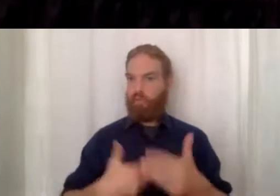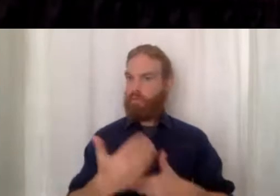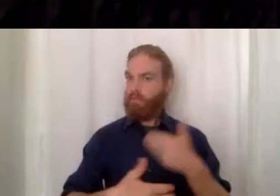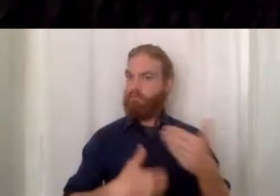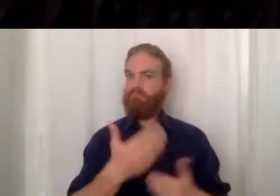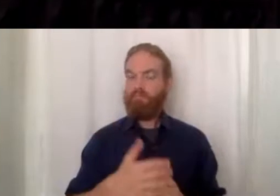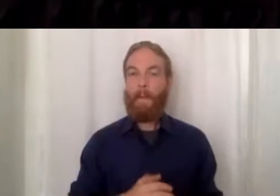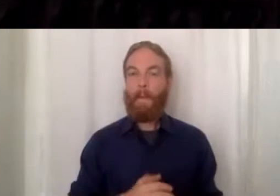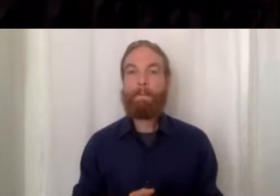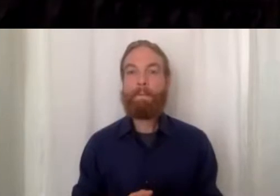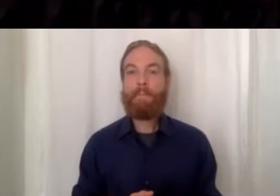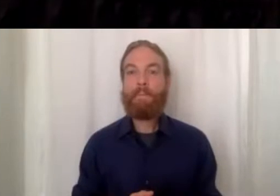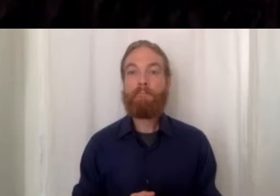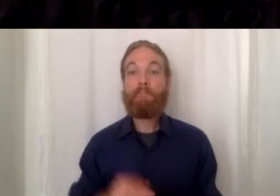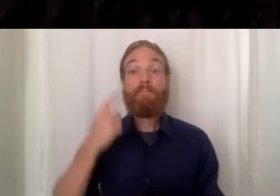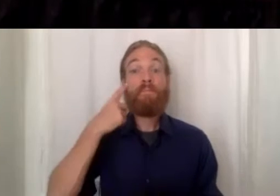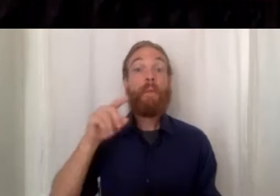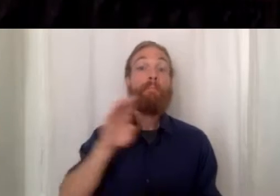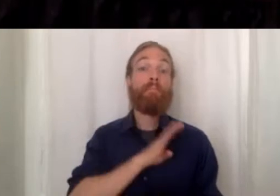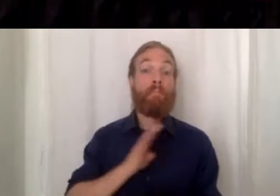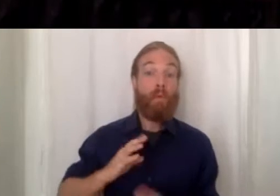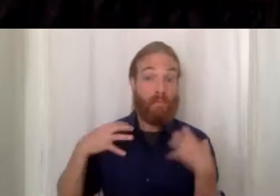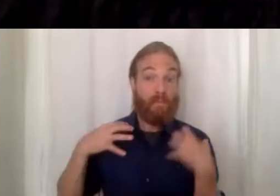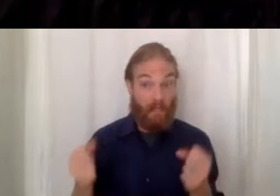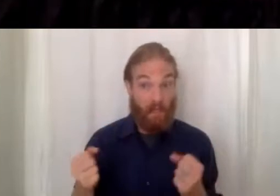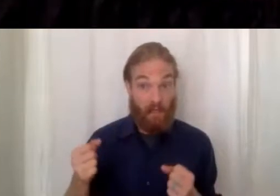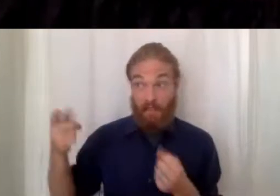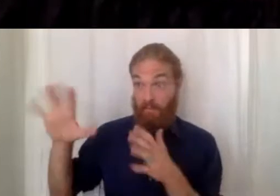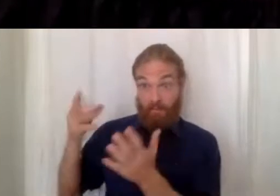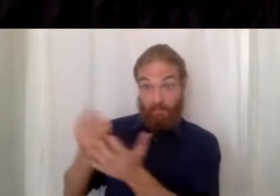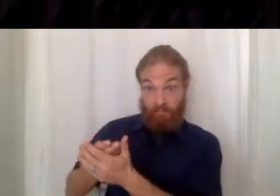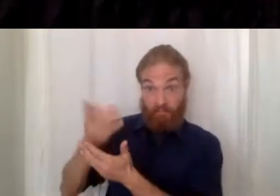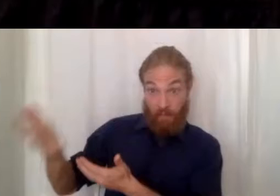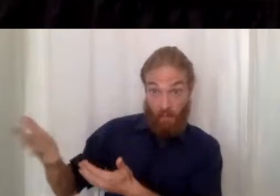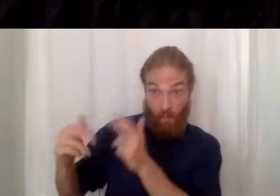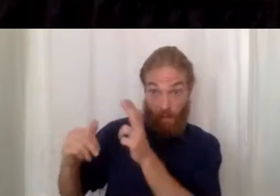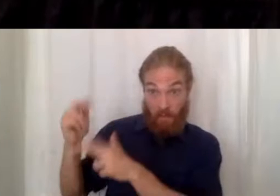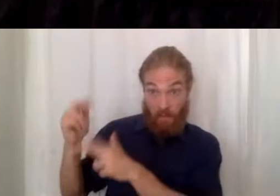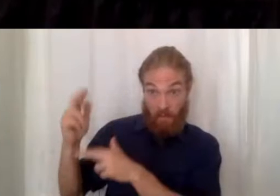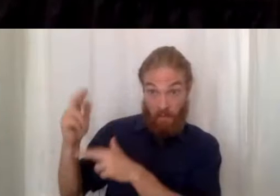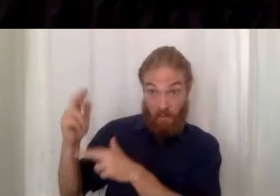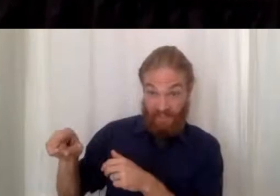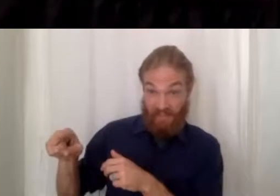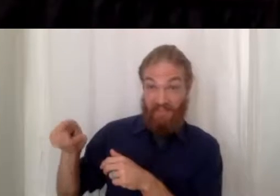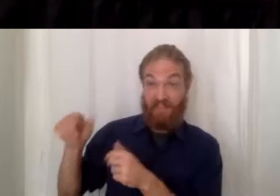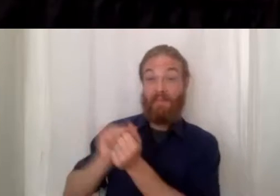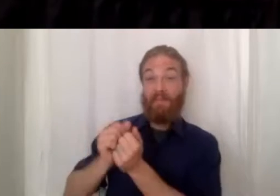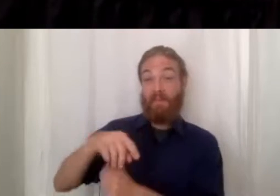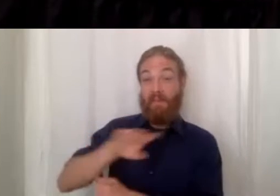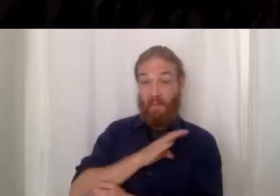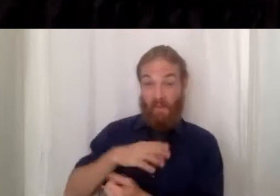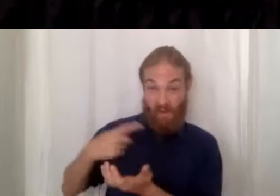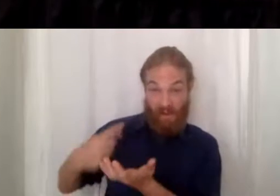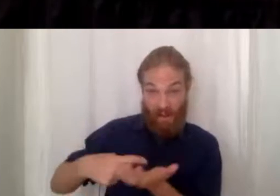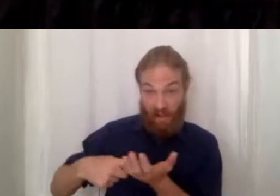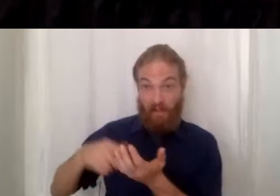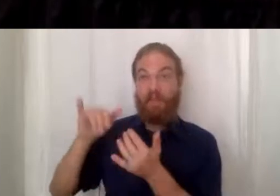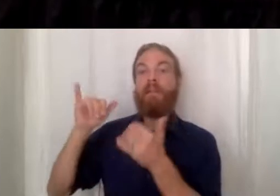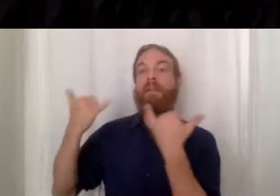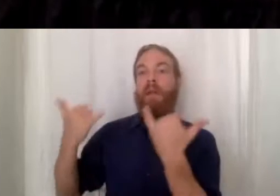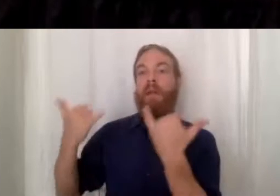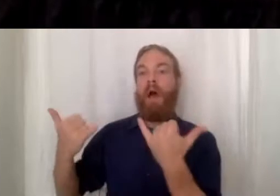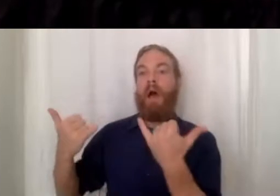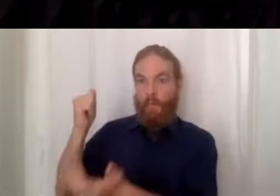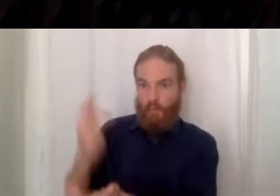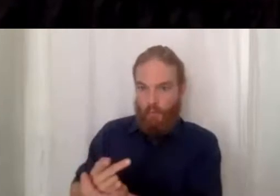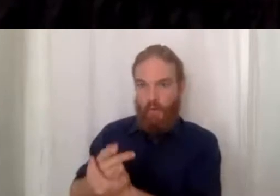building, that you all have the say-so in who you will be leasing to or not. We've worked with our attorneys as well